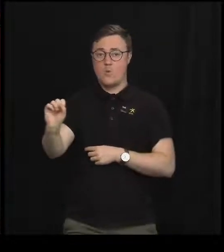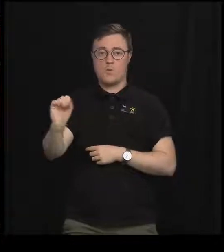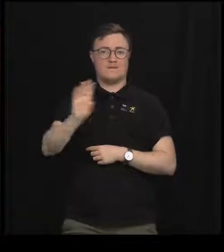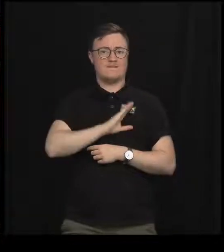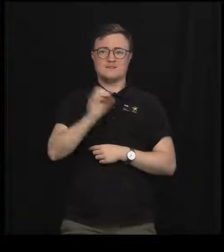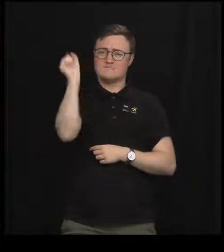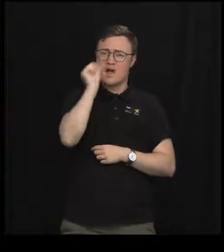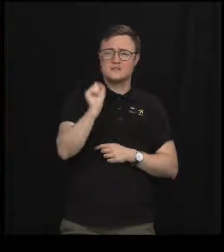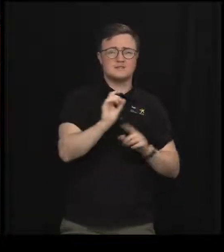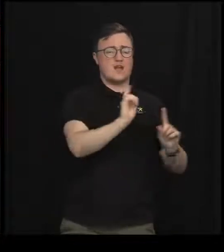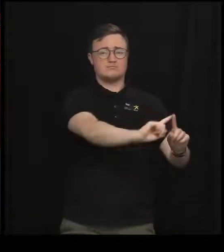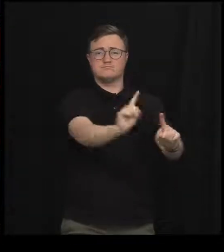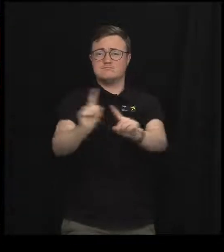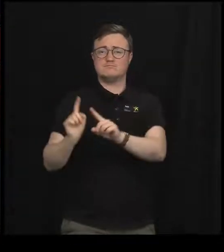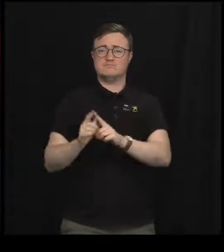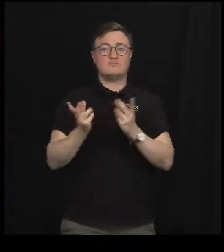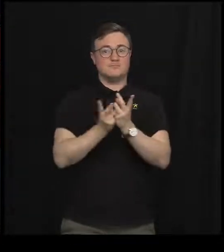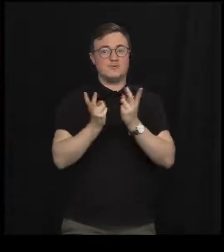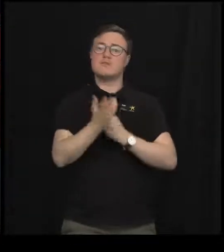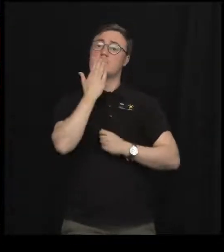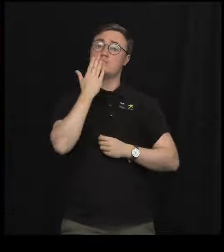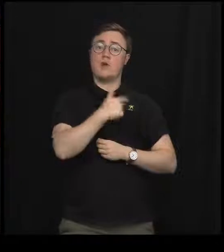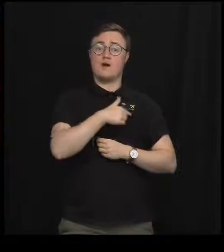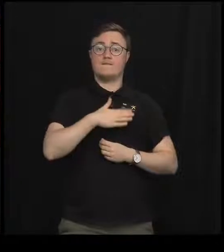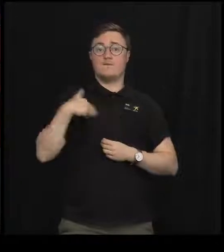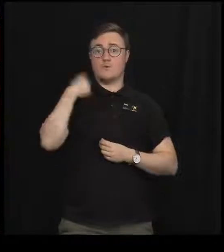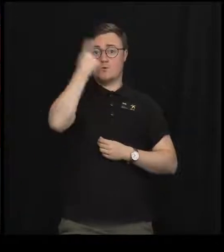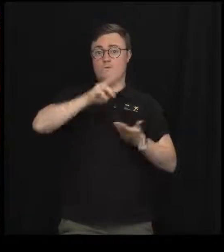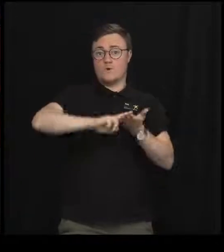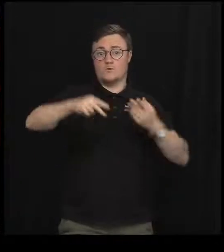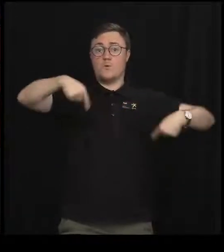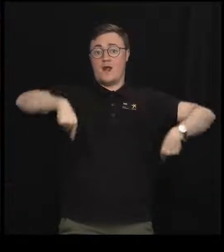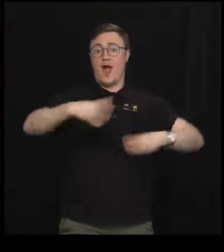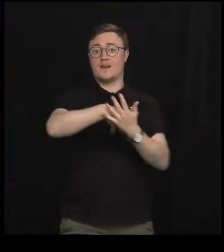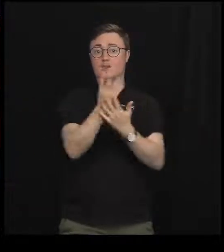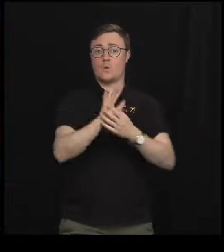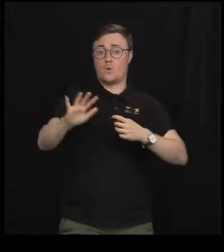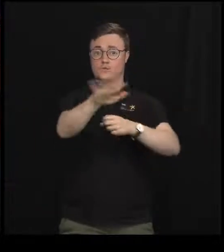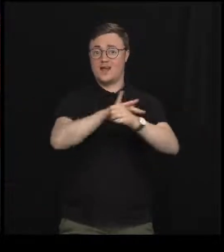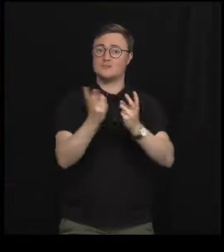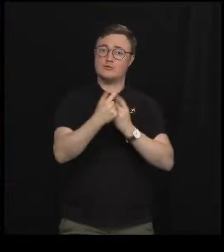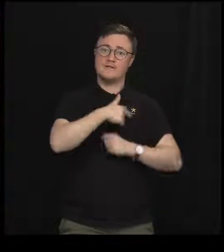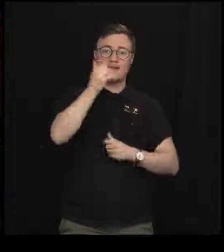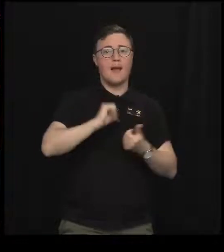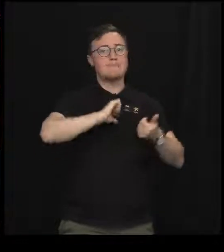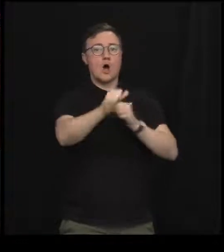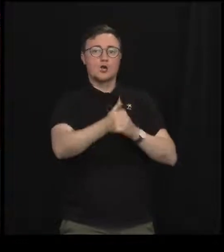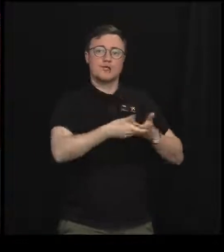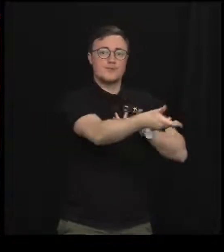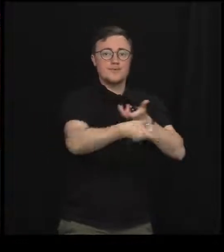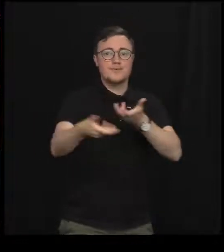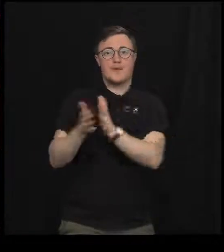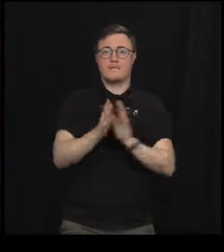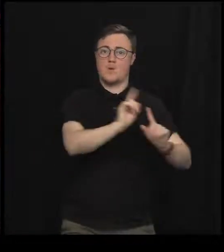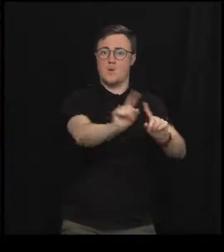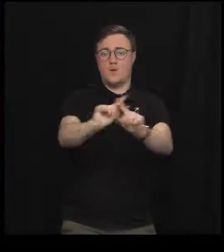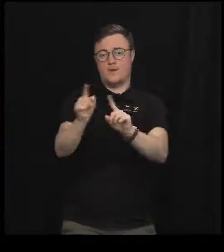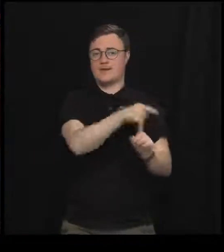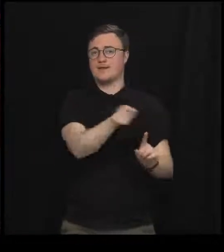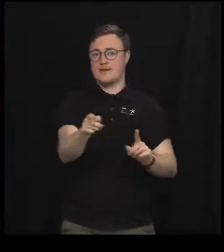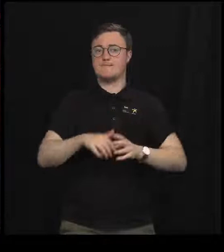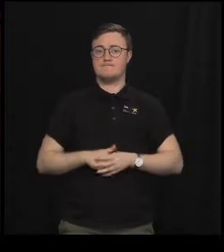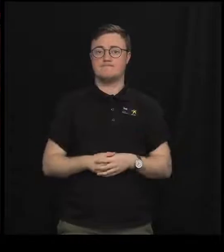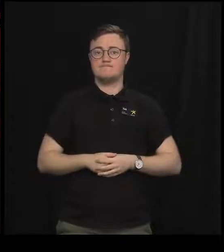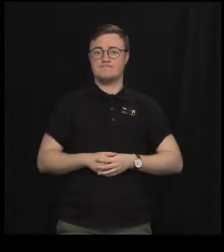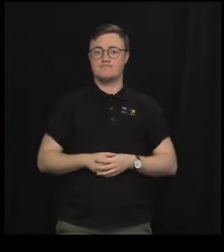us to build partnerships in an easier way, to find ways where we can sort of do things that couldn't be done otherwise. So the